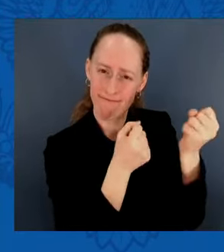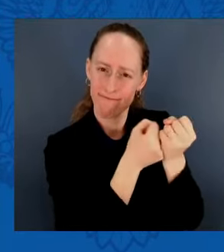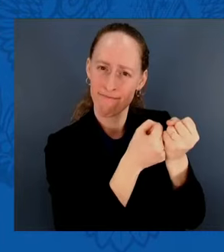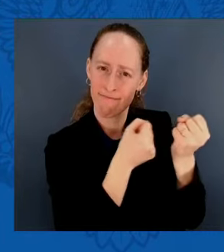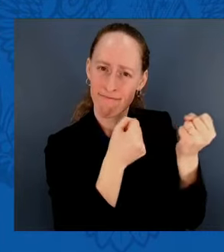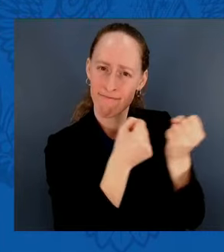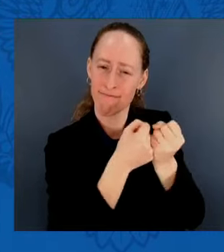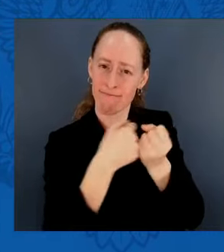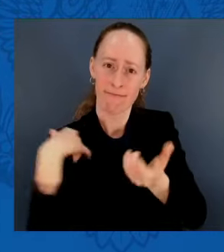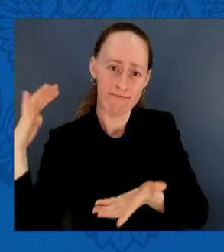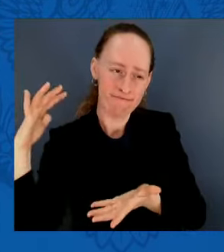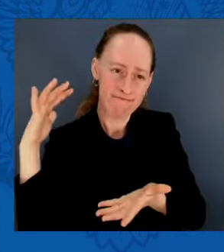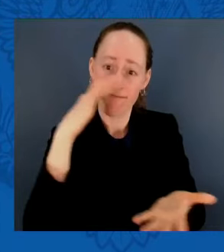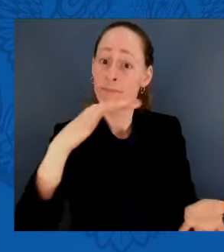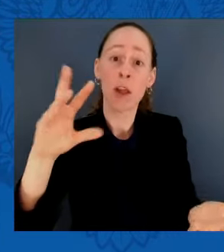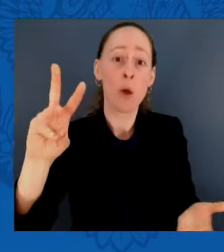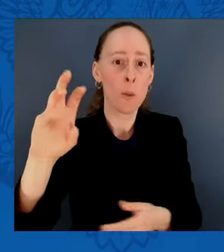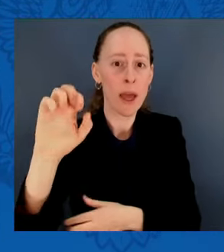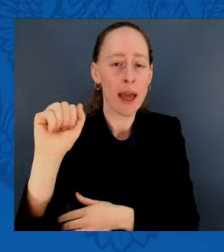to defend itself.